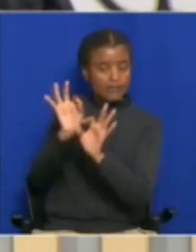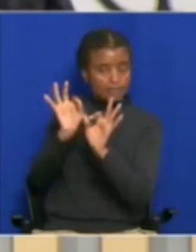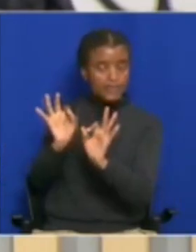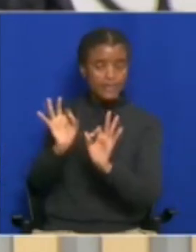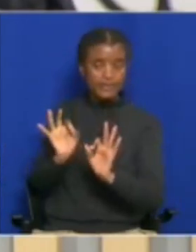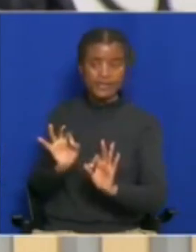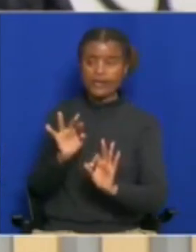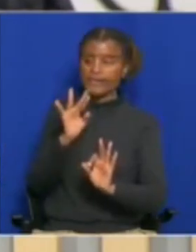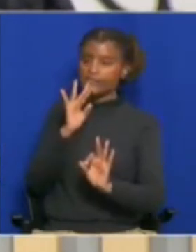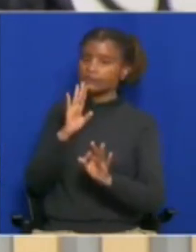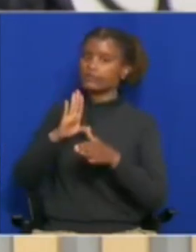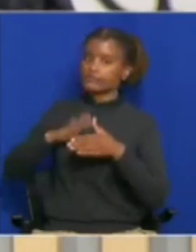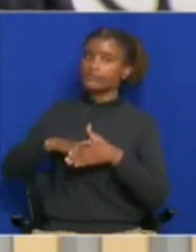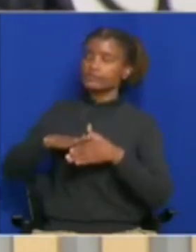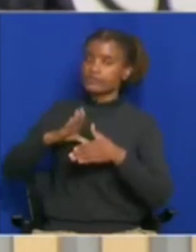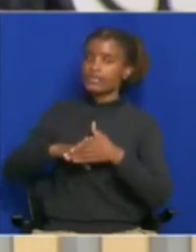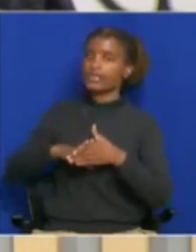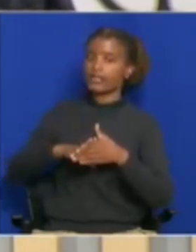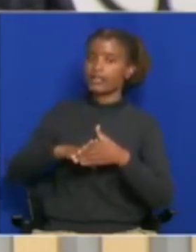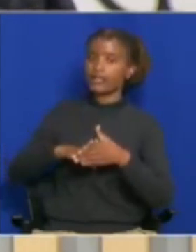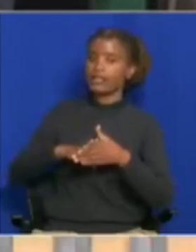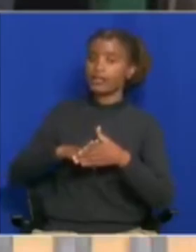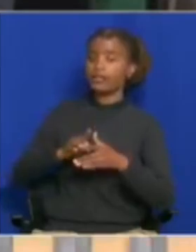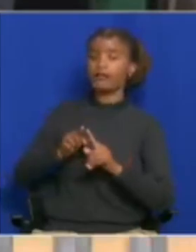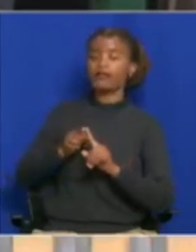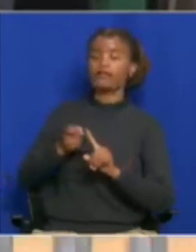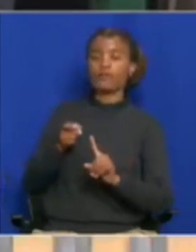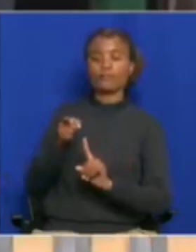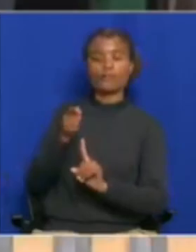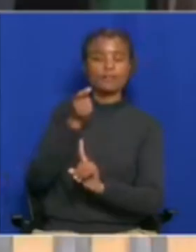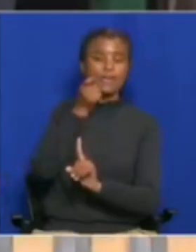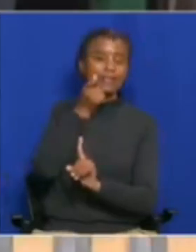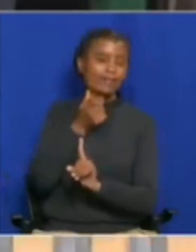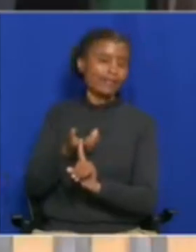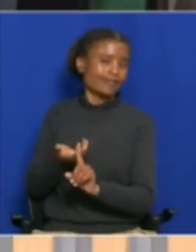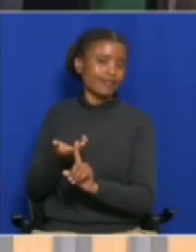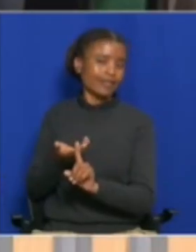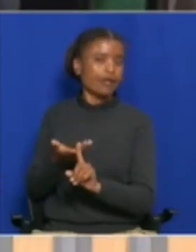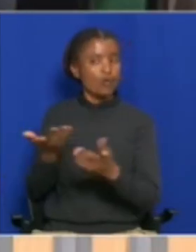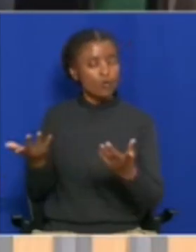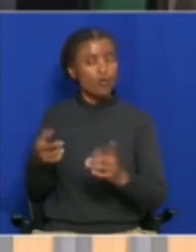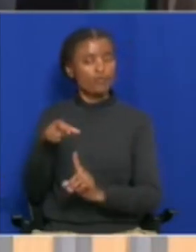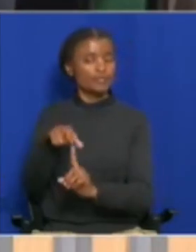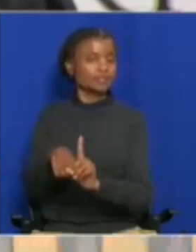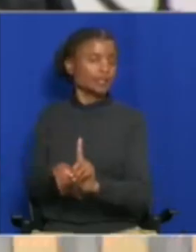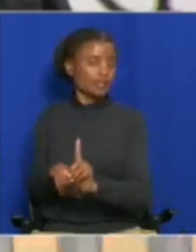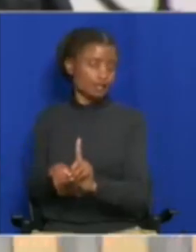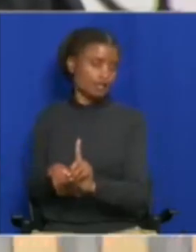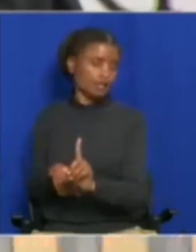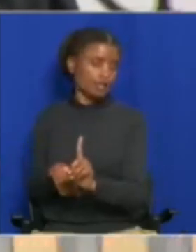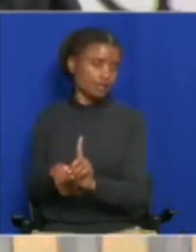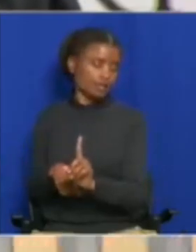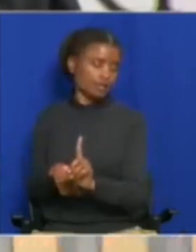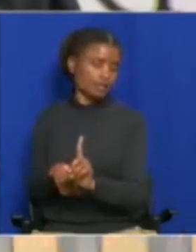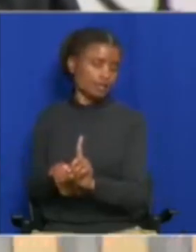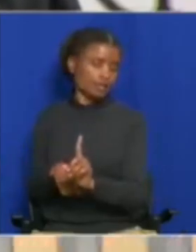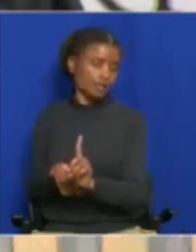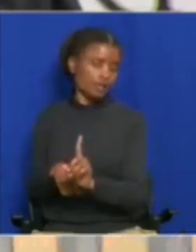reasonable man and a person, by a reasonable person who must